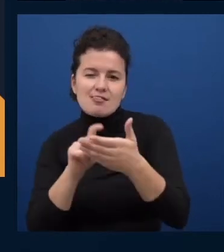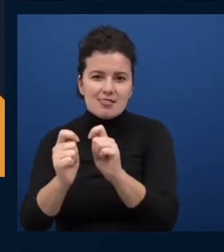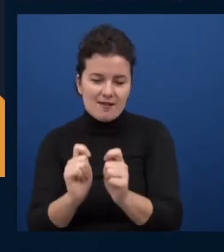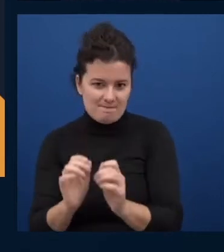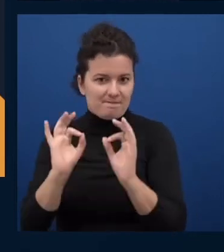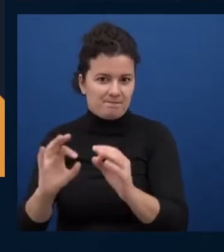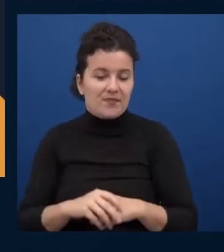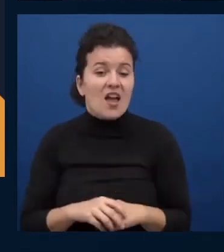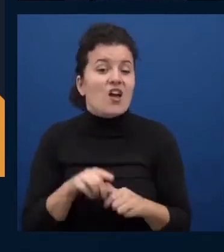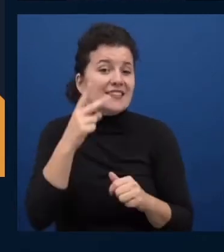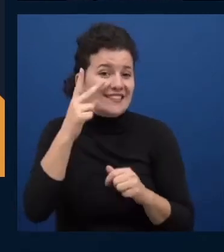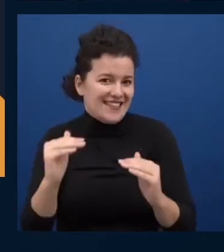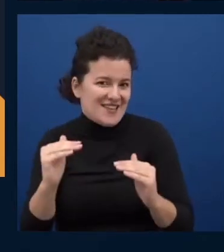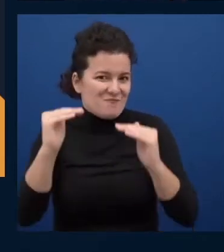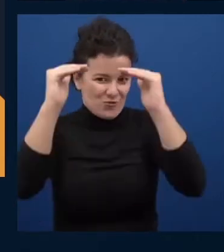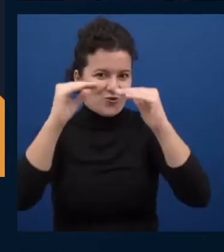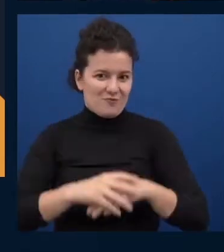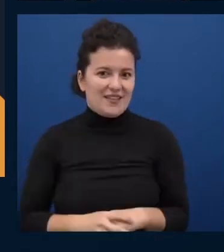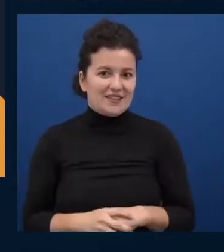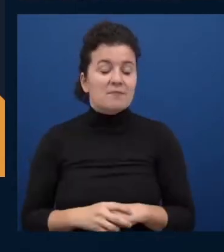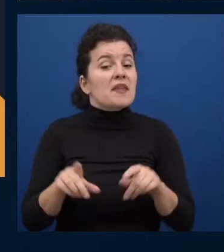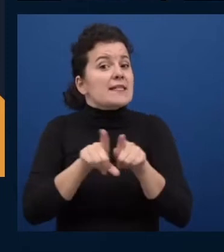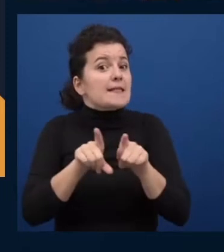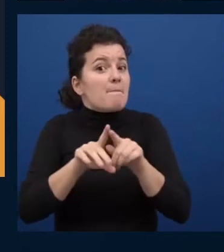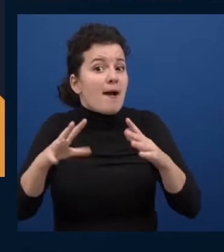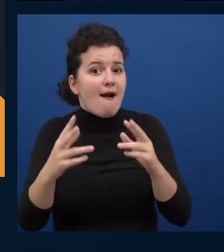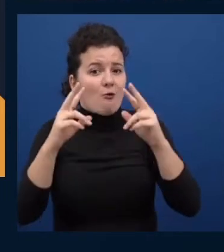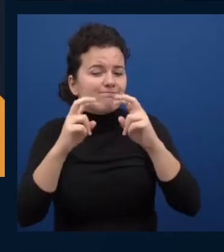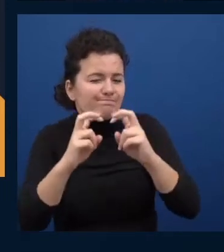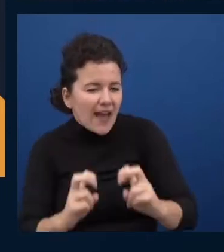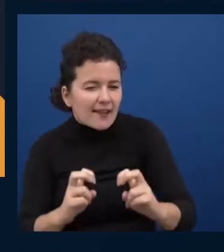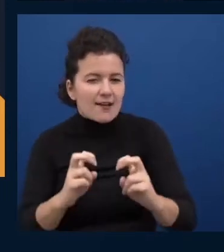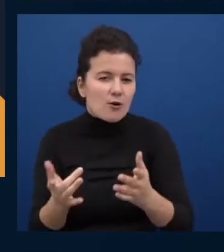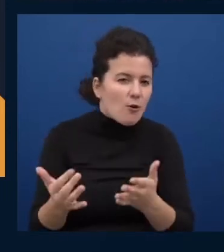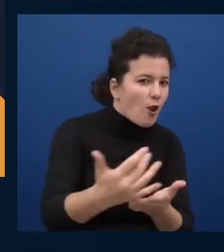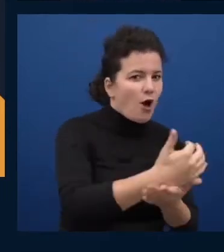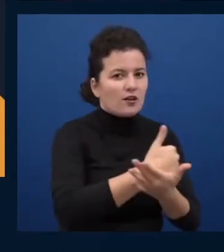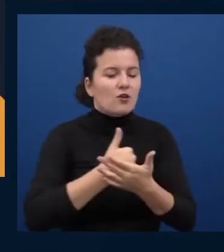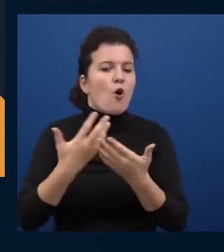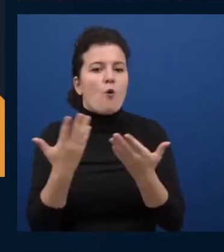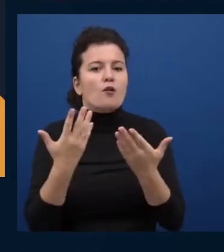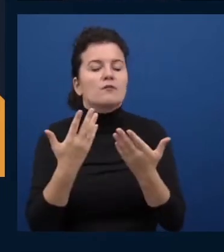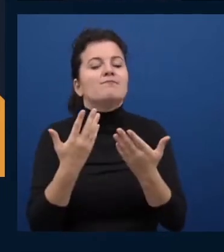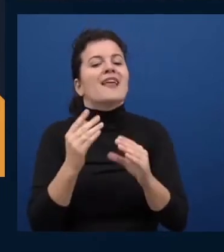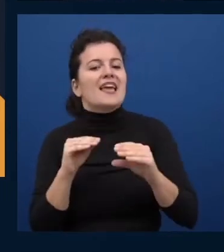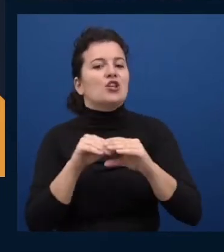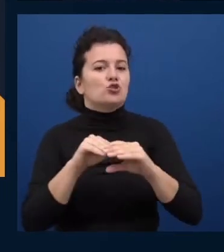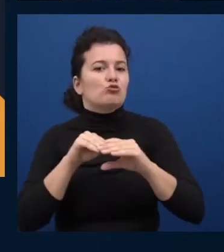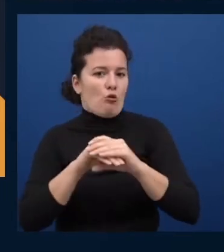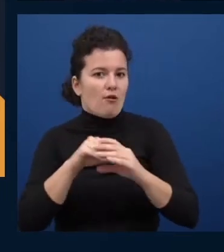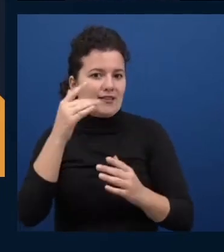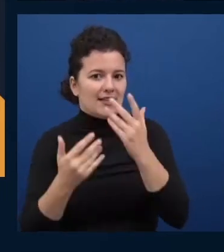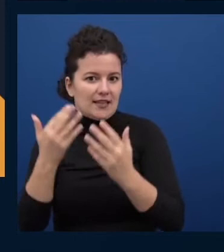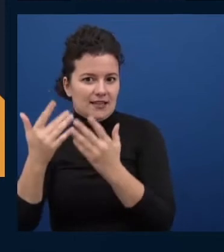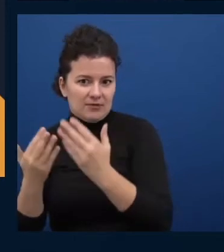improvements in regards to how we analyze or how we collect install statistics. And then we're running a project we call